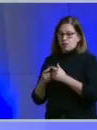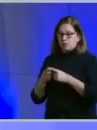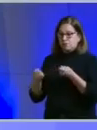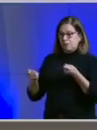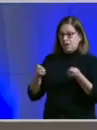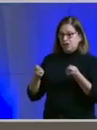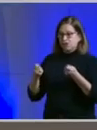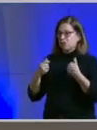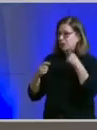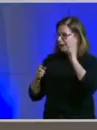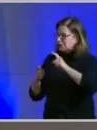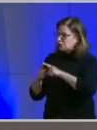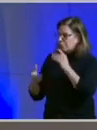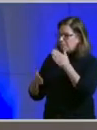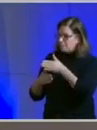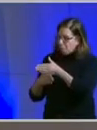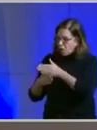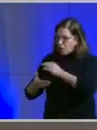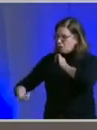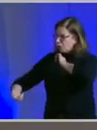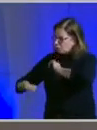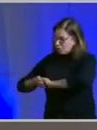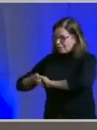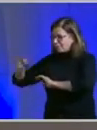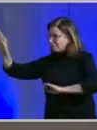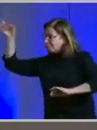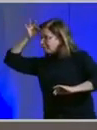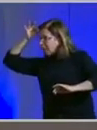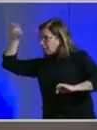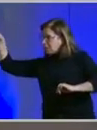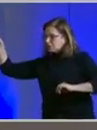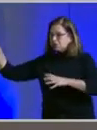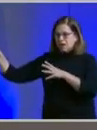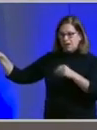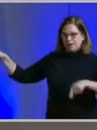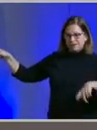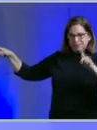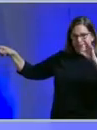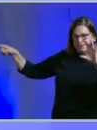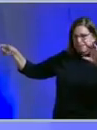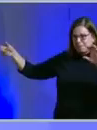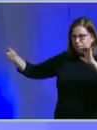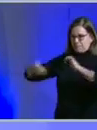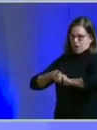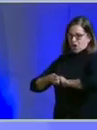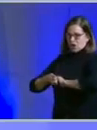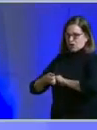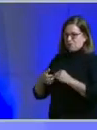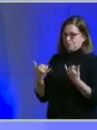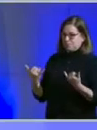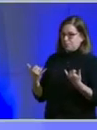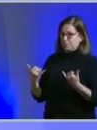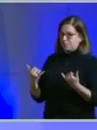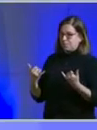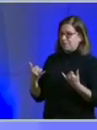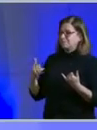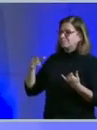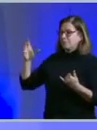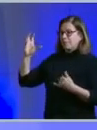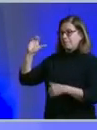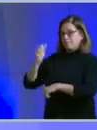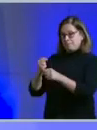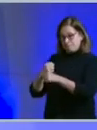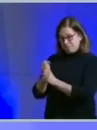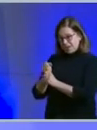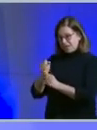do. Yes, we do. We need to have the federal law enforcement task forces focus